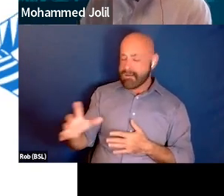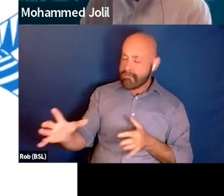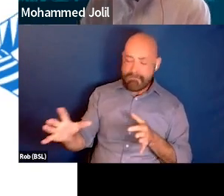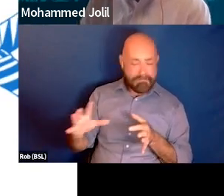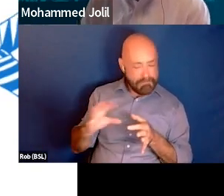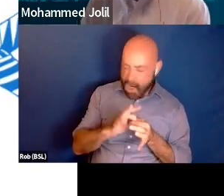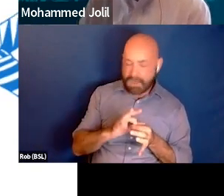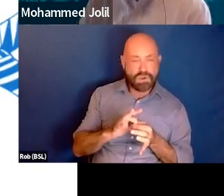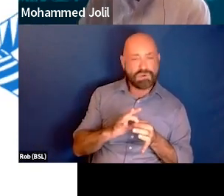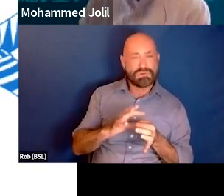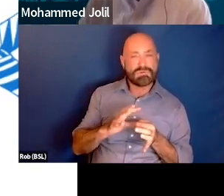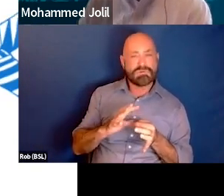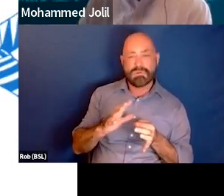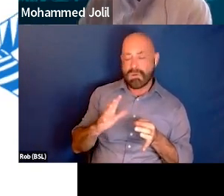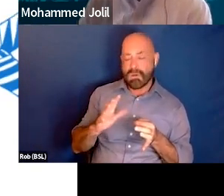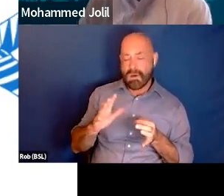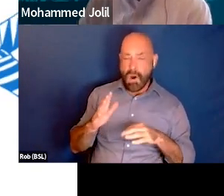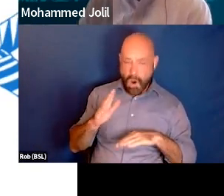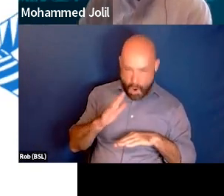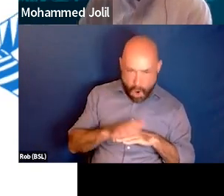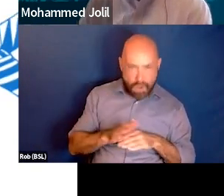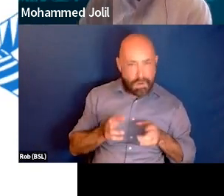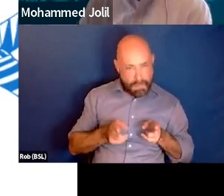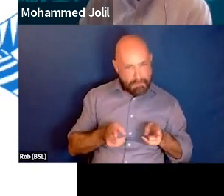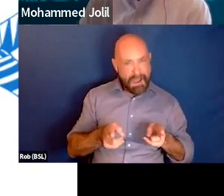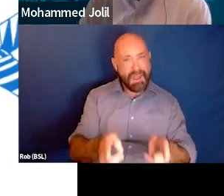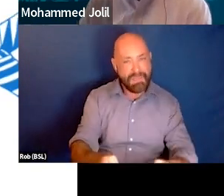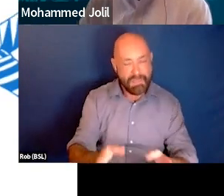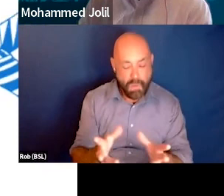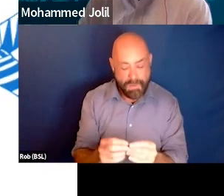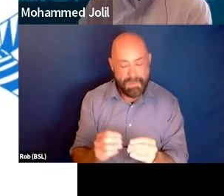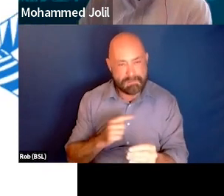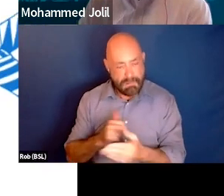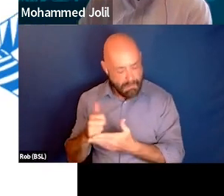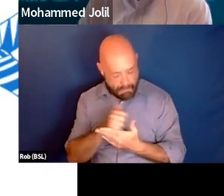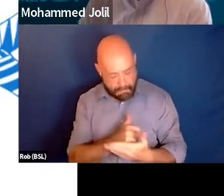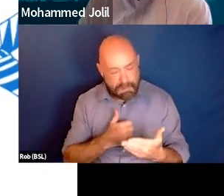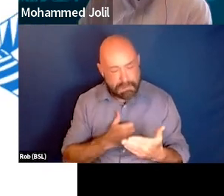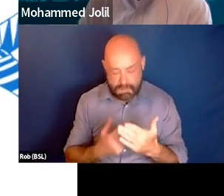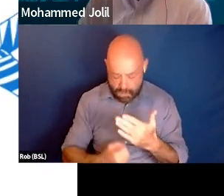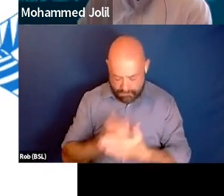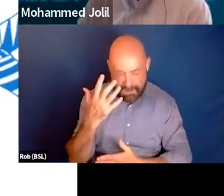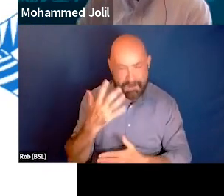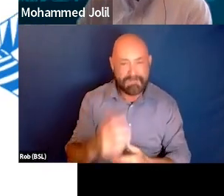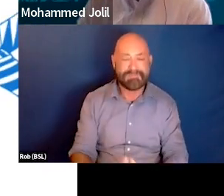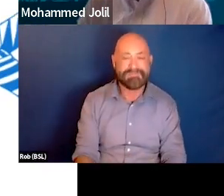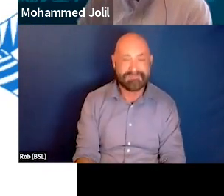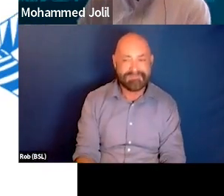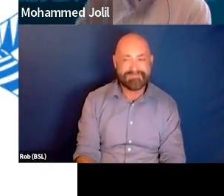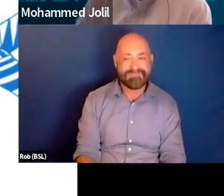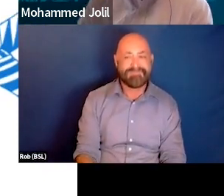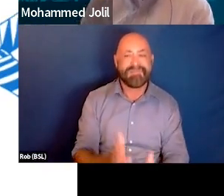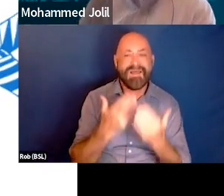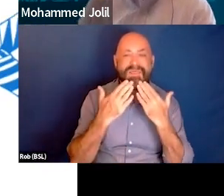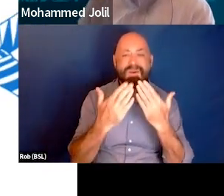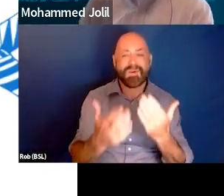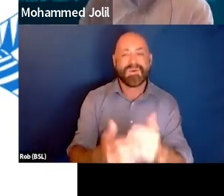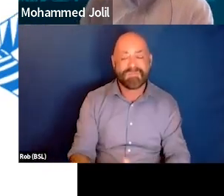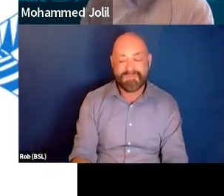are on that journey with us in terms of developing family hubs. Thank you.